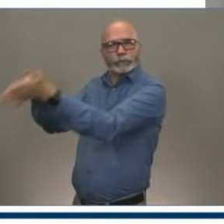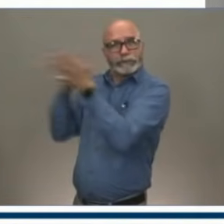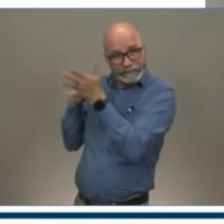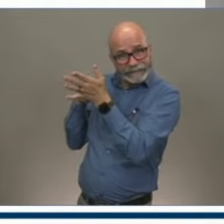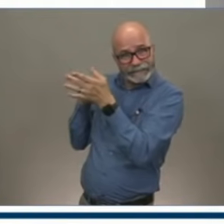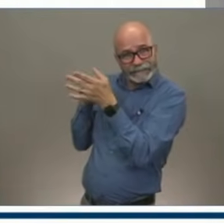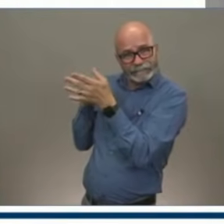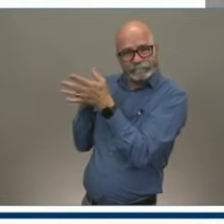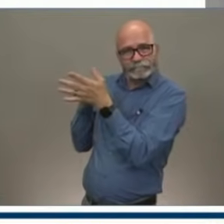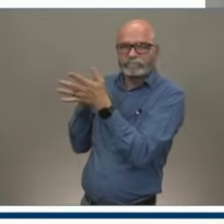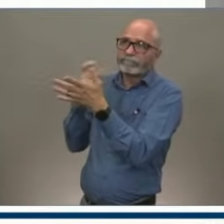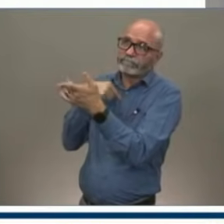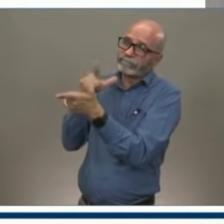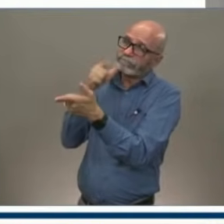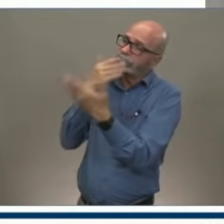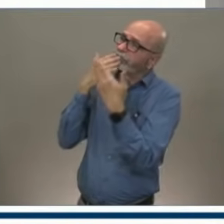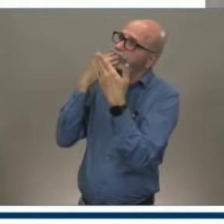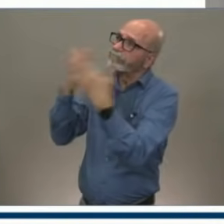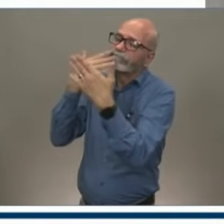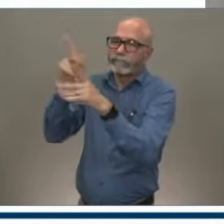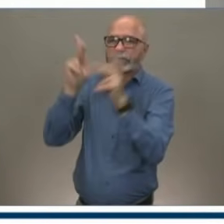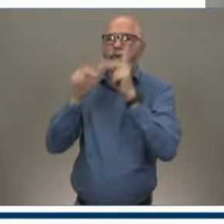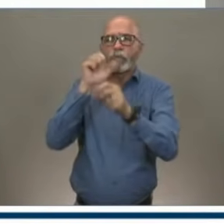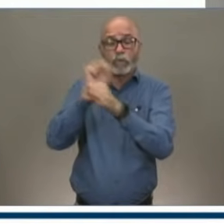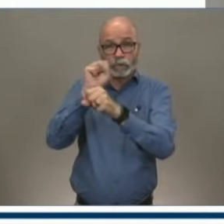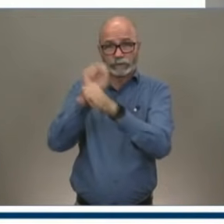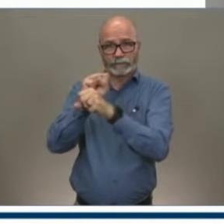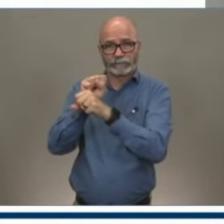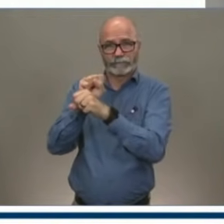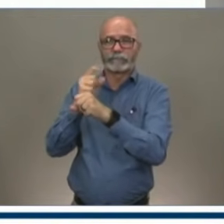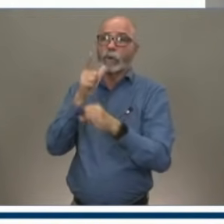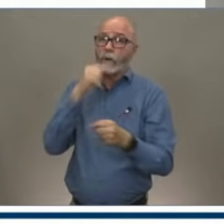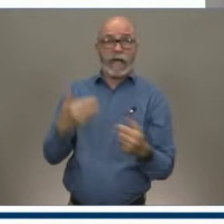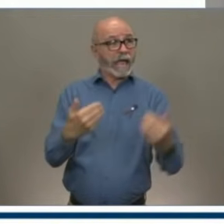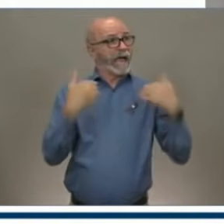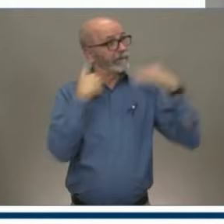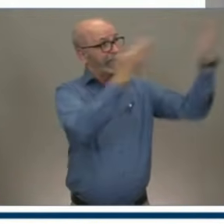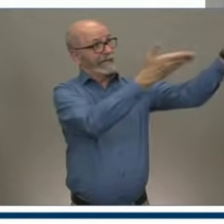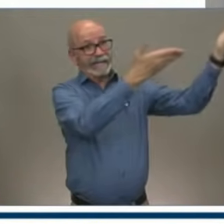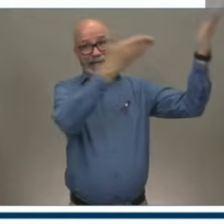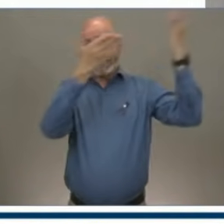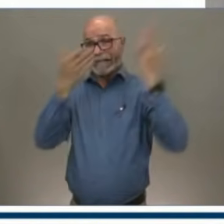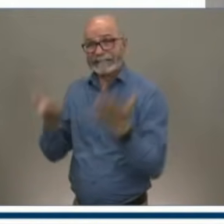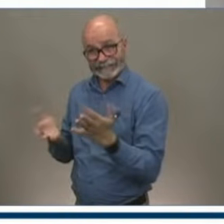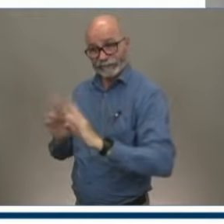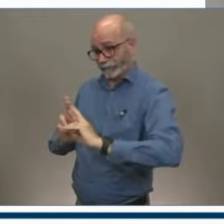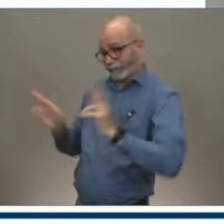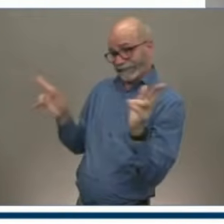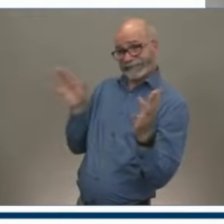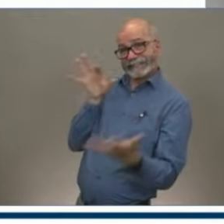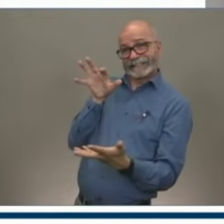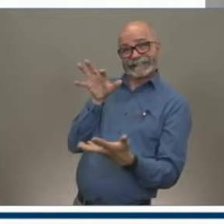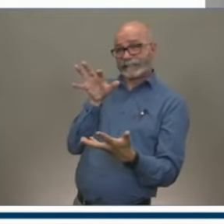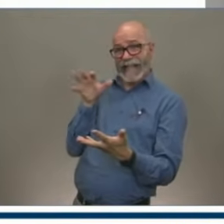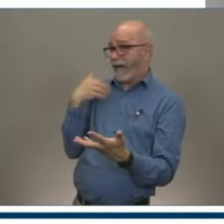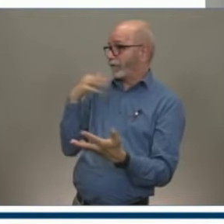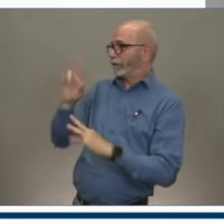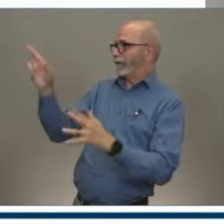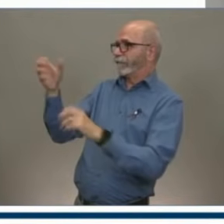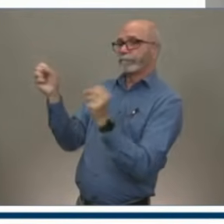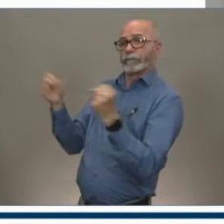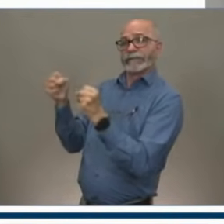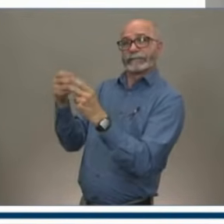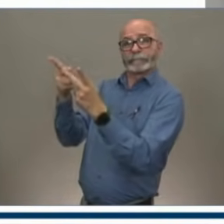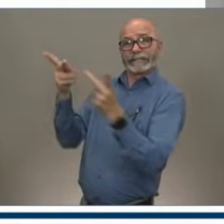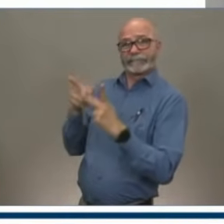been working very hard to ensure not only do we have the supply to deliver, quite frankly, the vaccine when it arrives, but the equipment to be able to